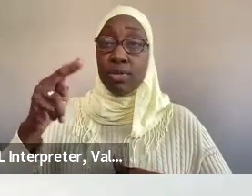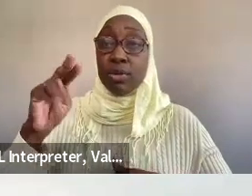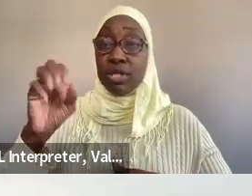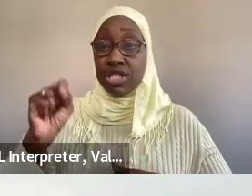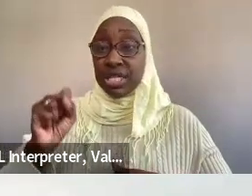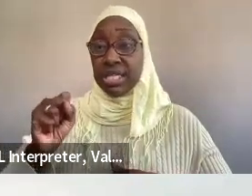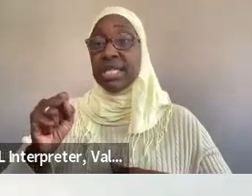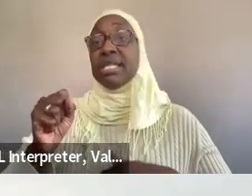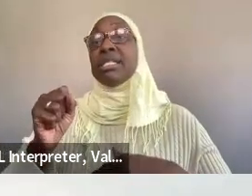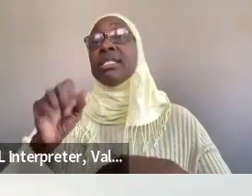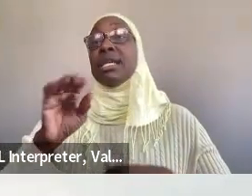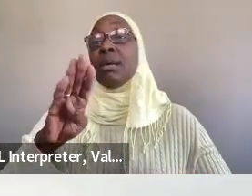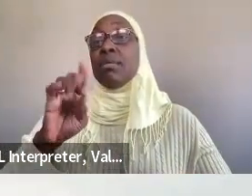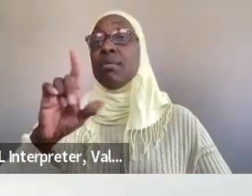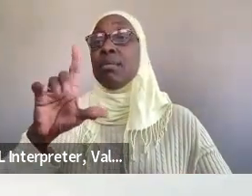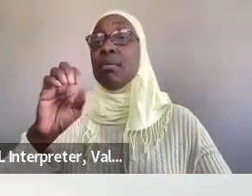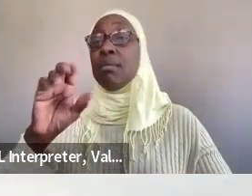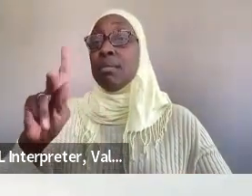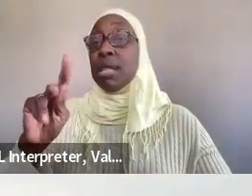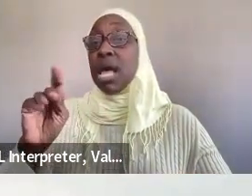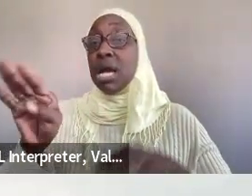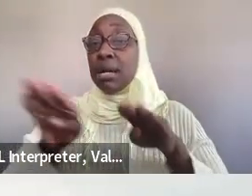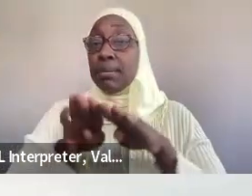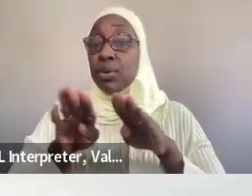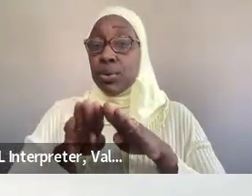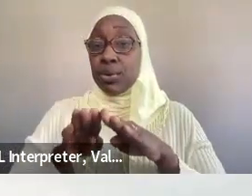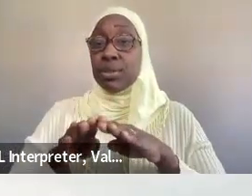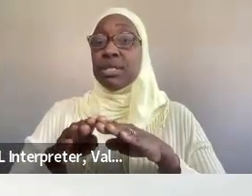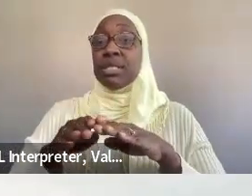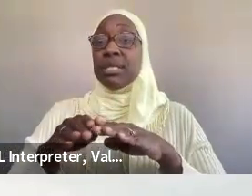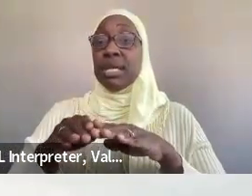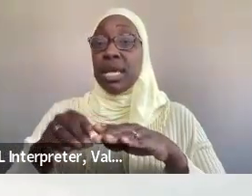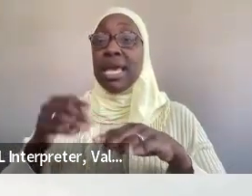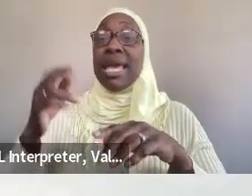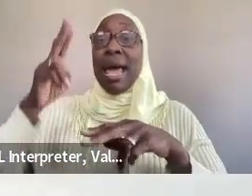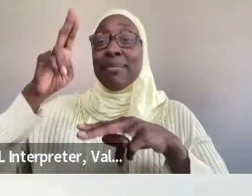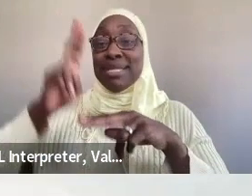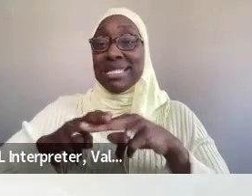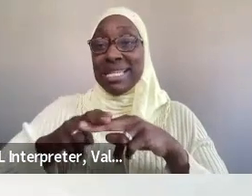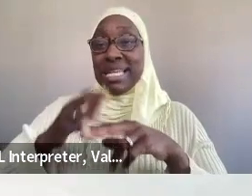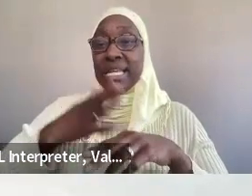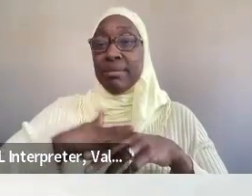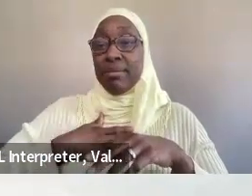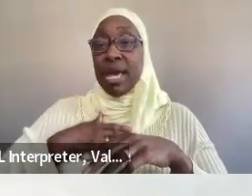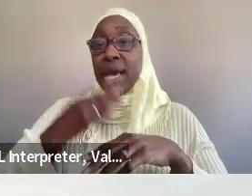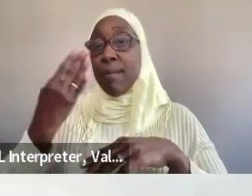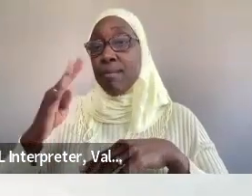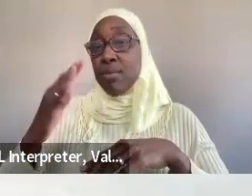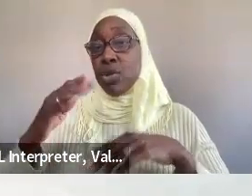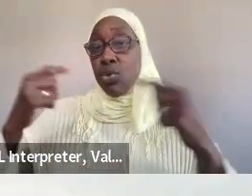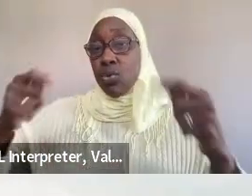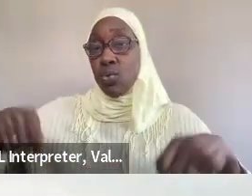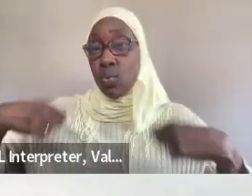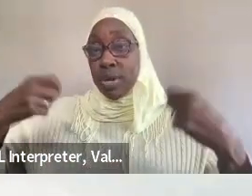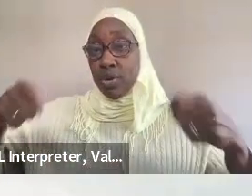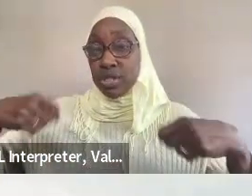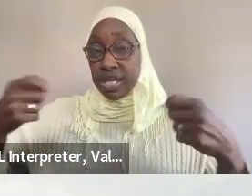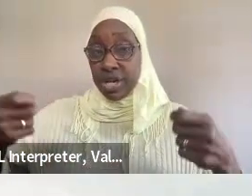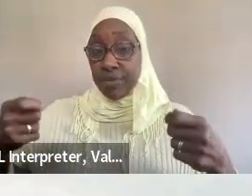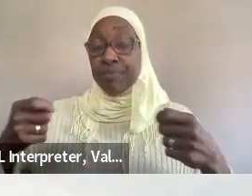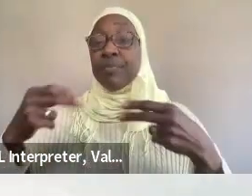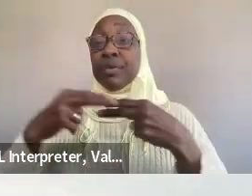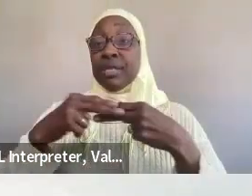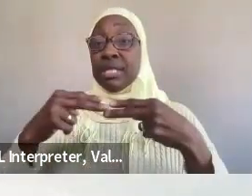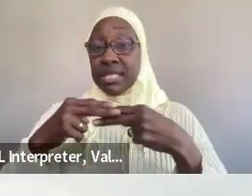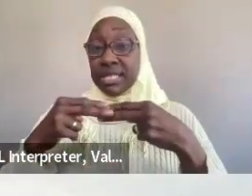blue wheelchair. And the slide up right now says Diversability at Northeastern, and we have a picture of our logo, which is